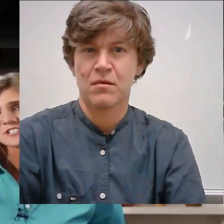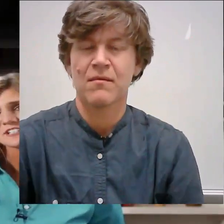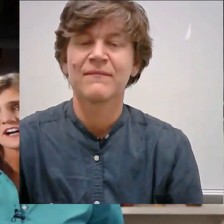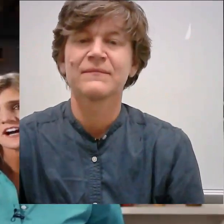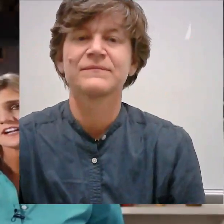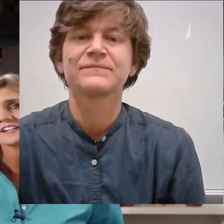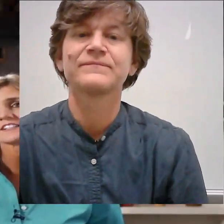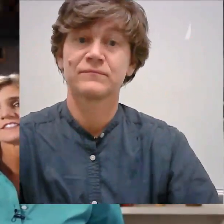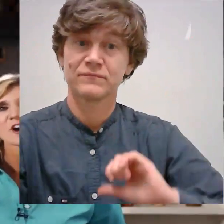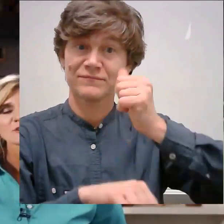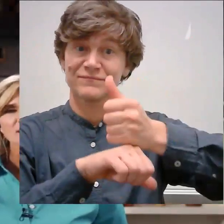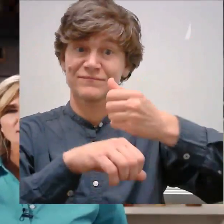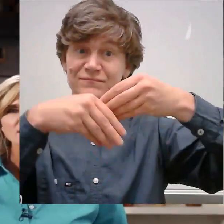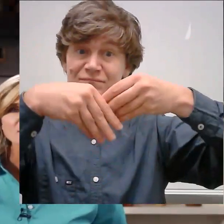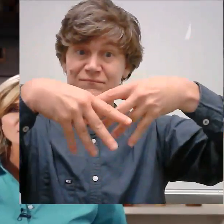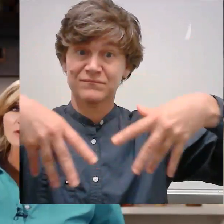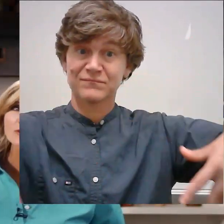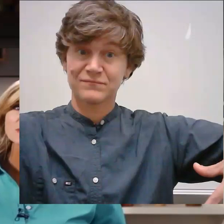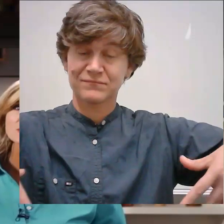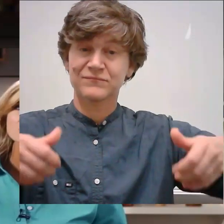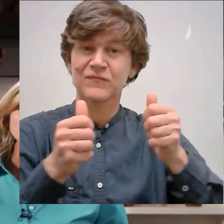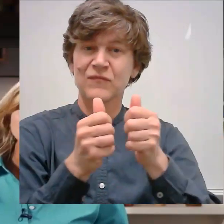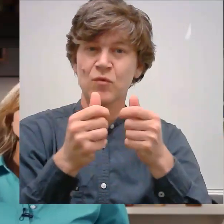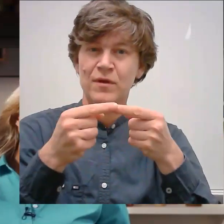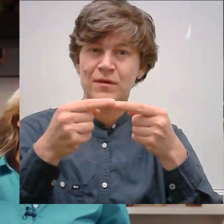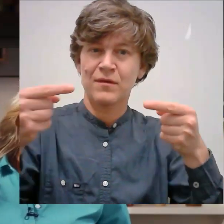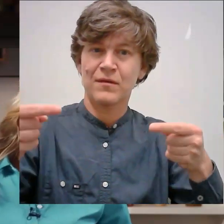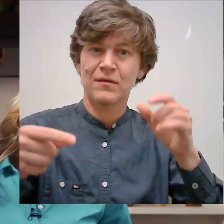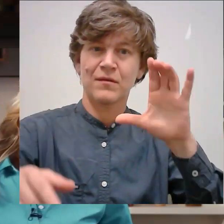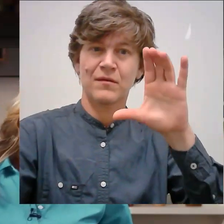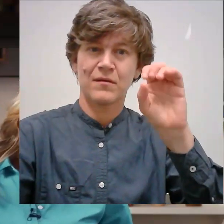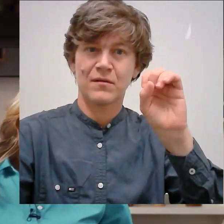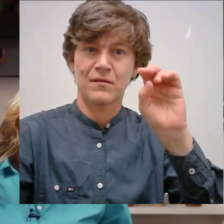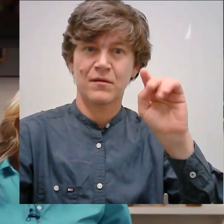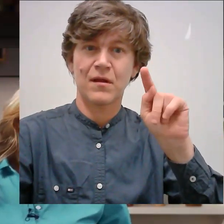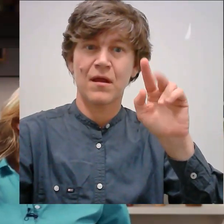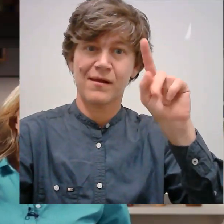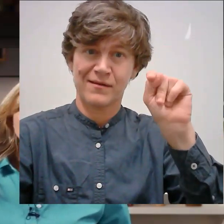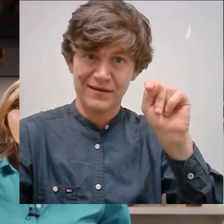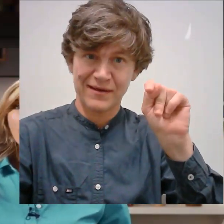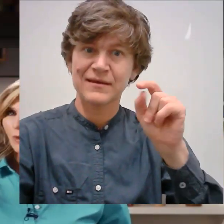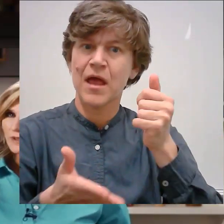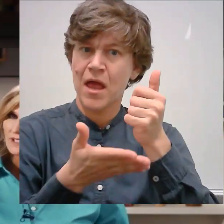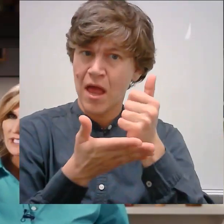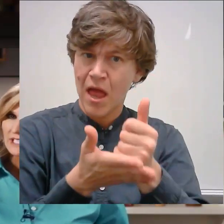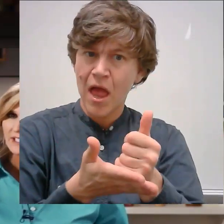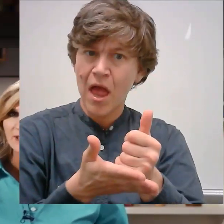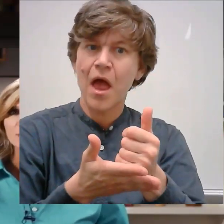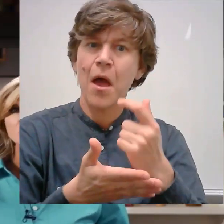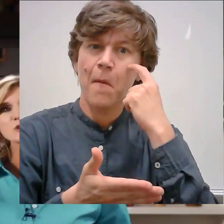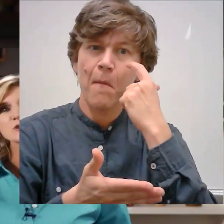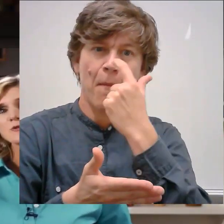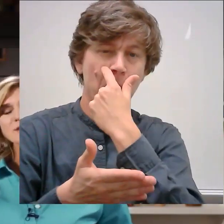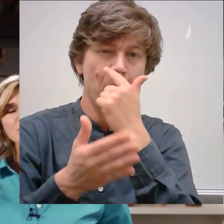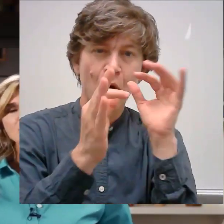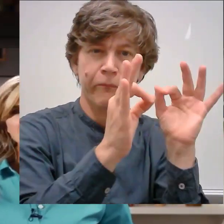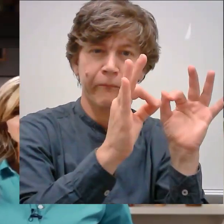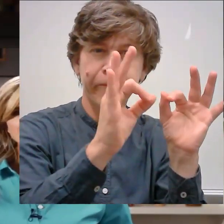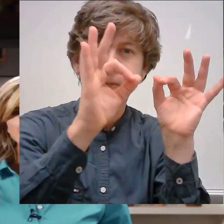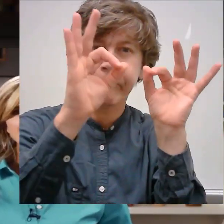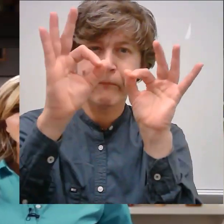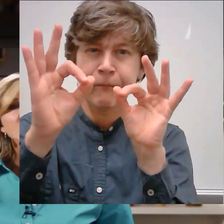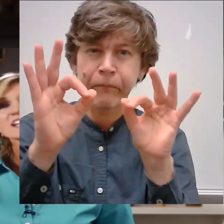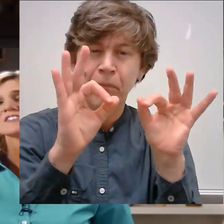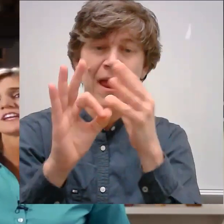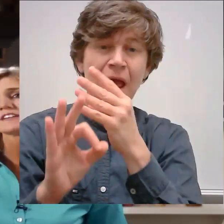Establishing a hierarchy of contrast is not only useful in directing the viewer's eyes, but more importantly, can be used to direct their